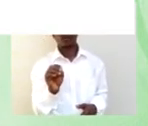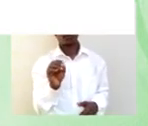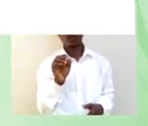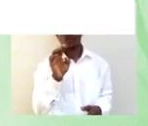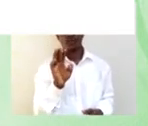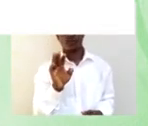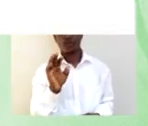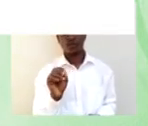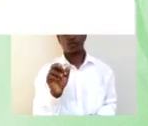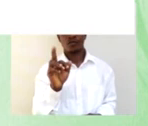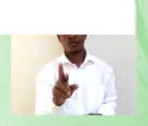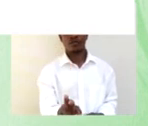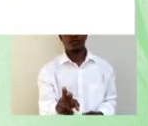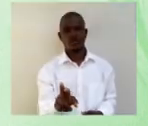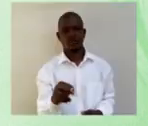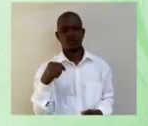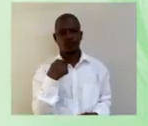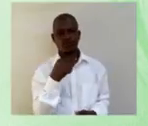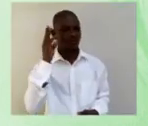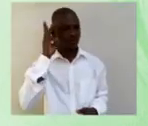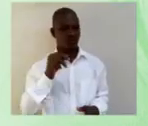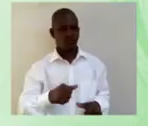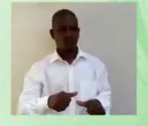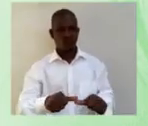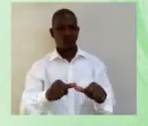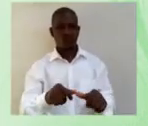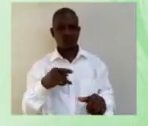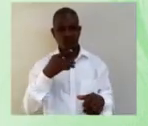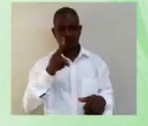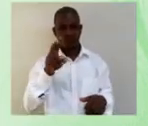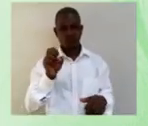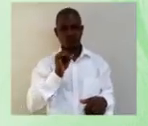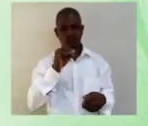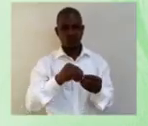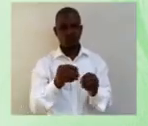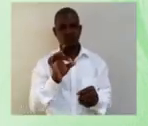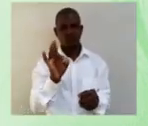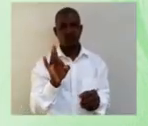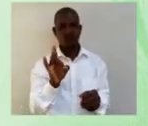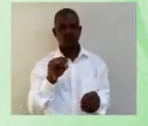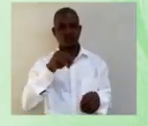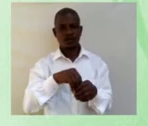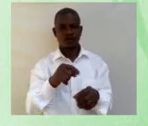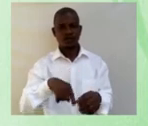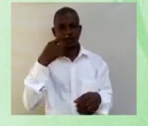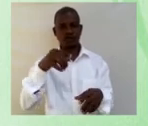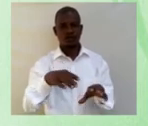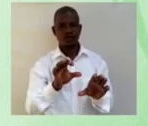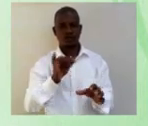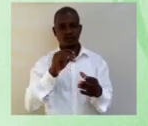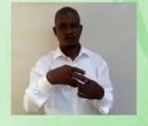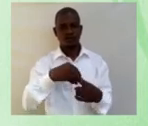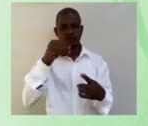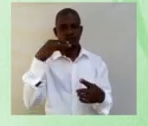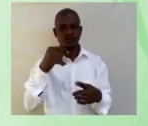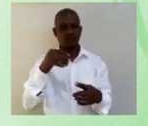letters O-R. We will continue from vowel sound number 8 in the next class by